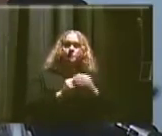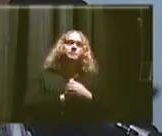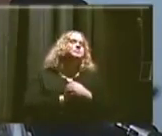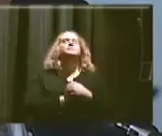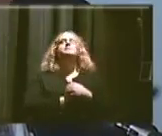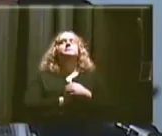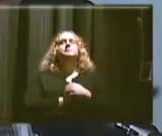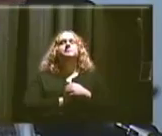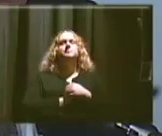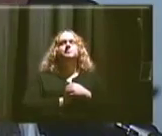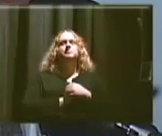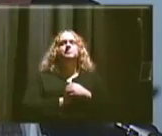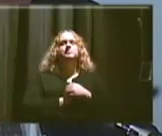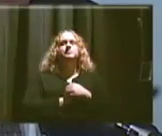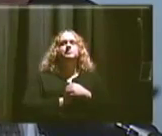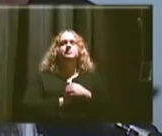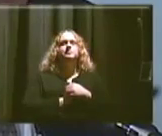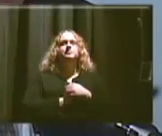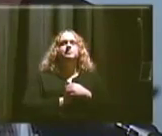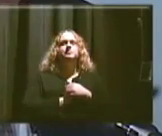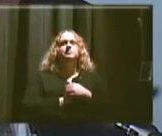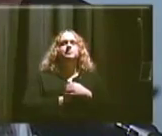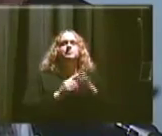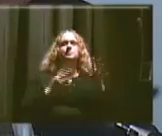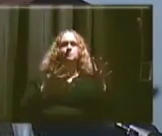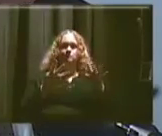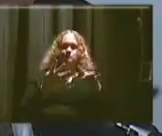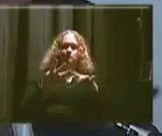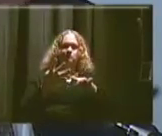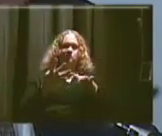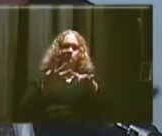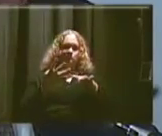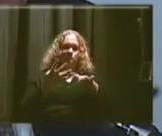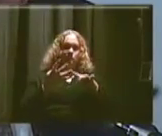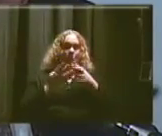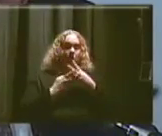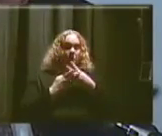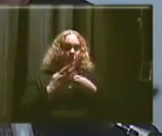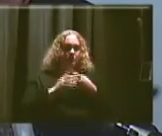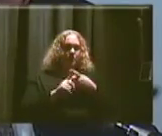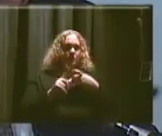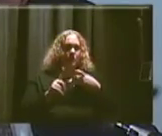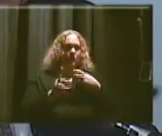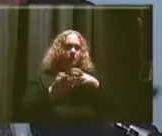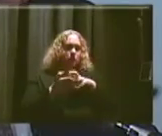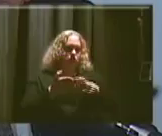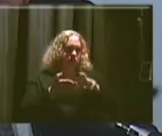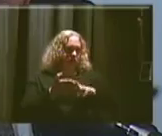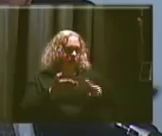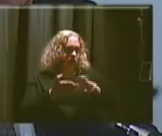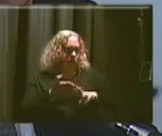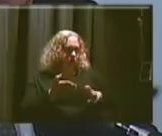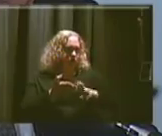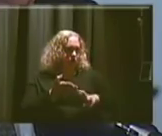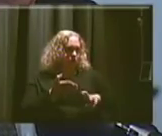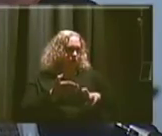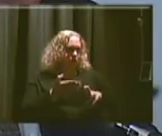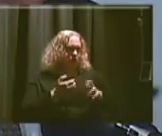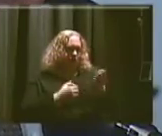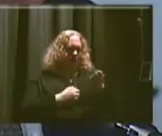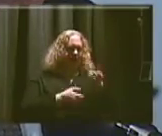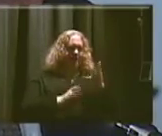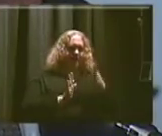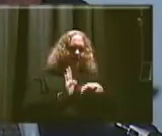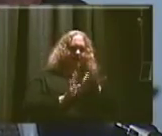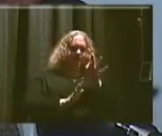them come from a study of, and let me get it here, come